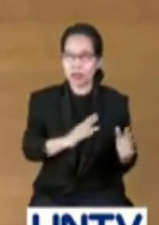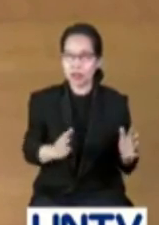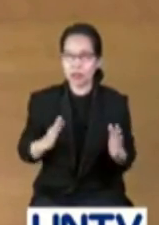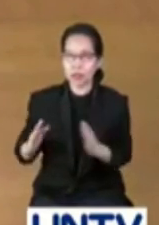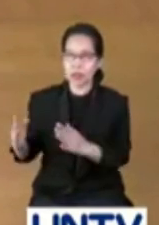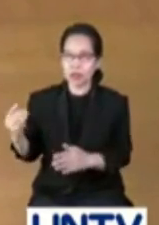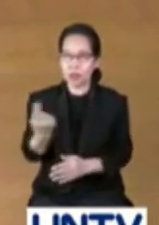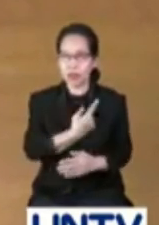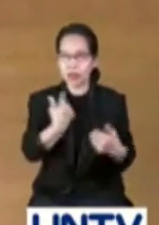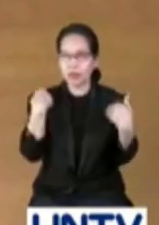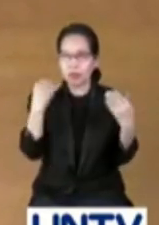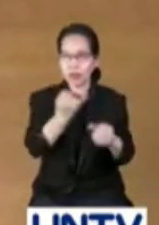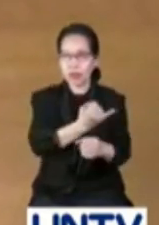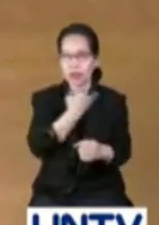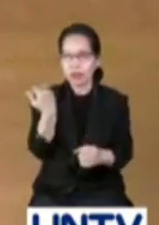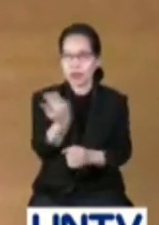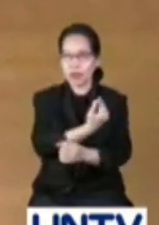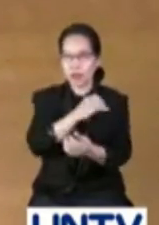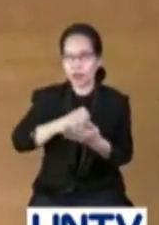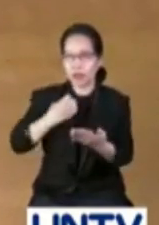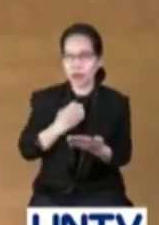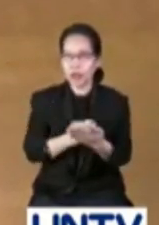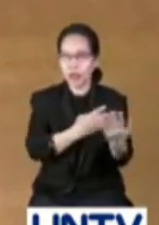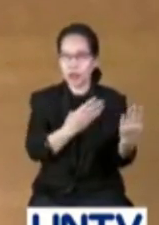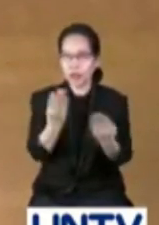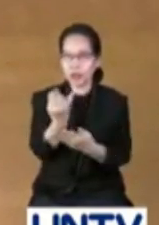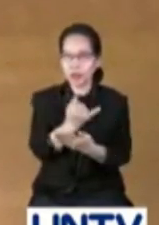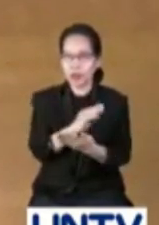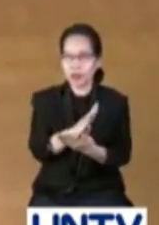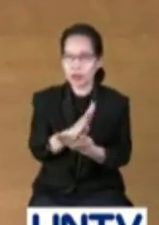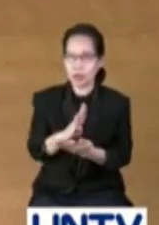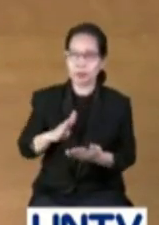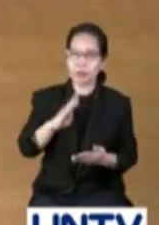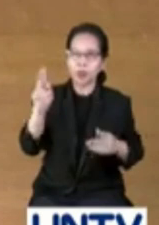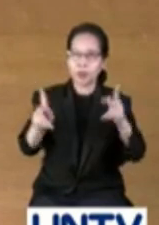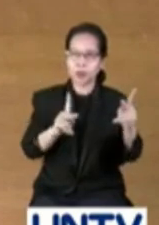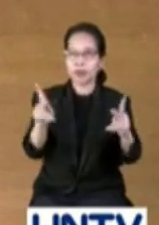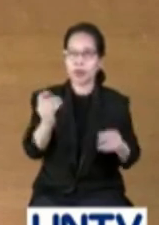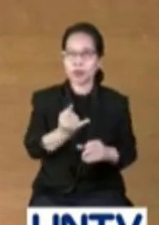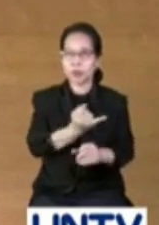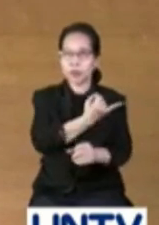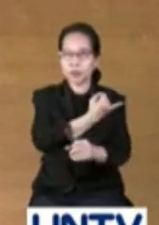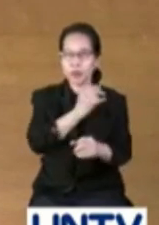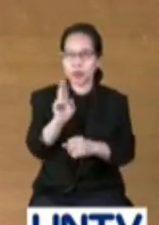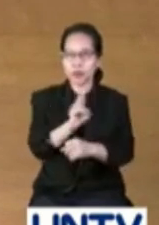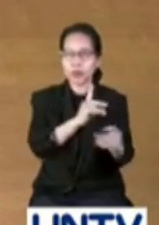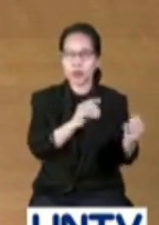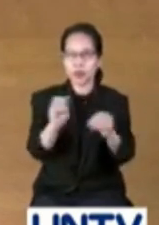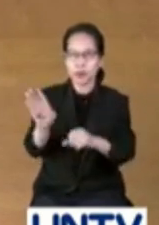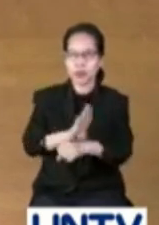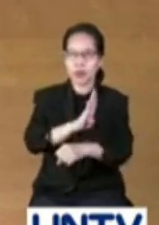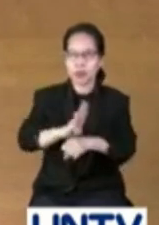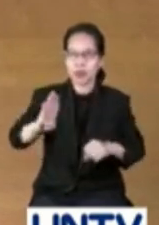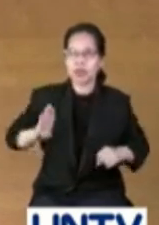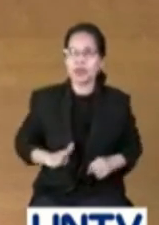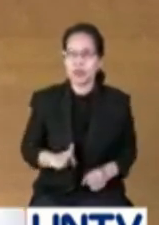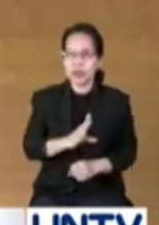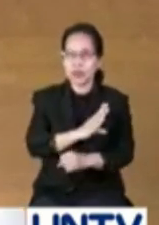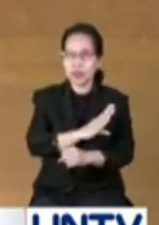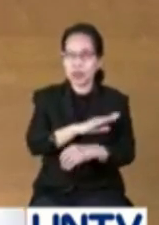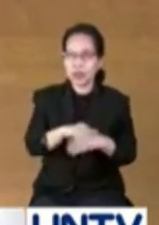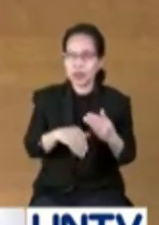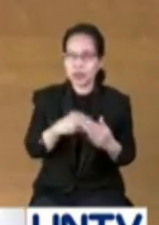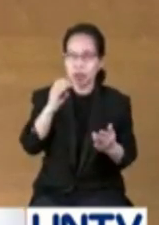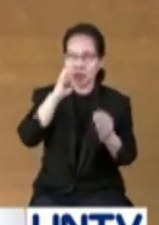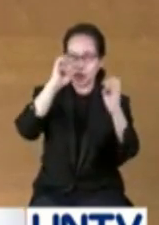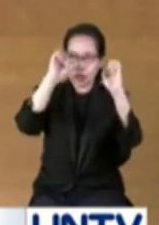our economy, bring jobs to our people, improve the ease of doing business, recalibrate our educational system